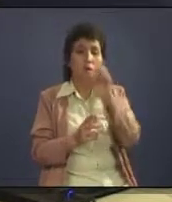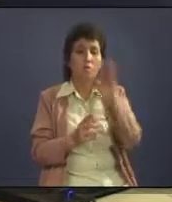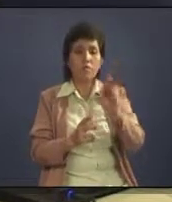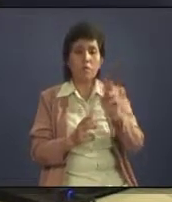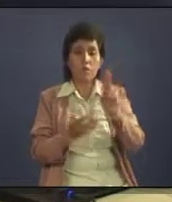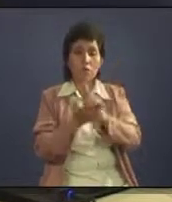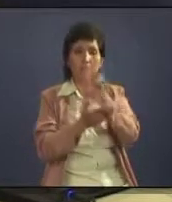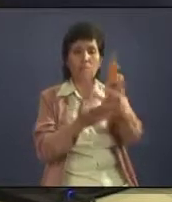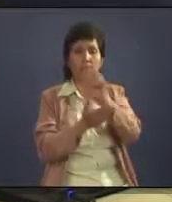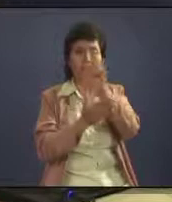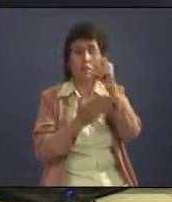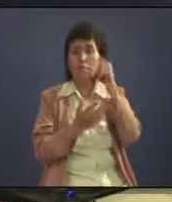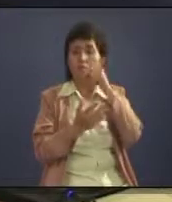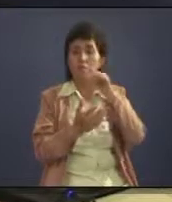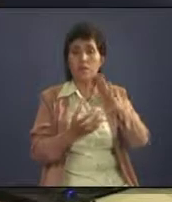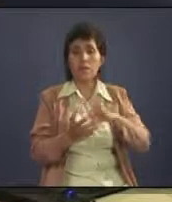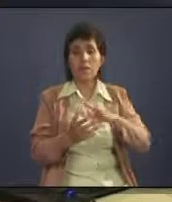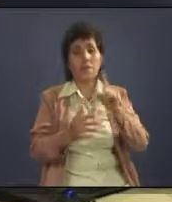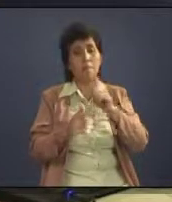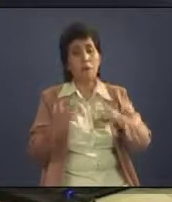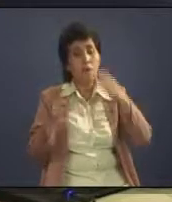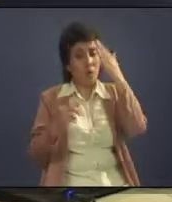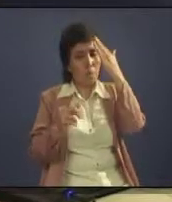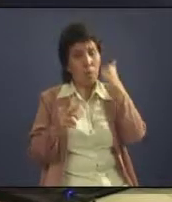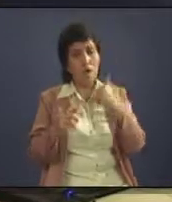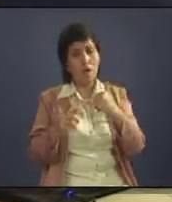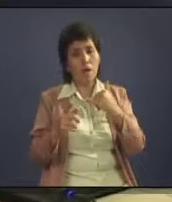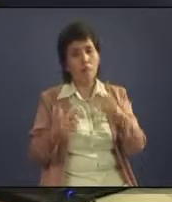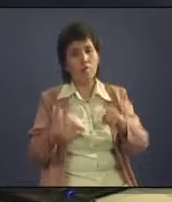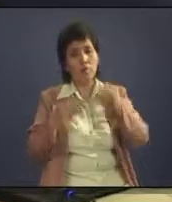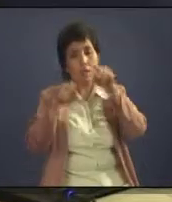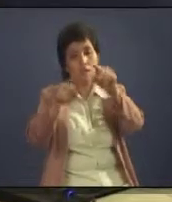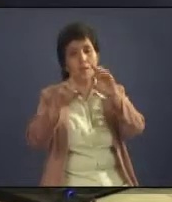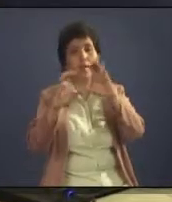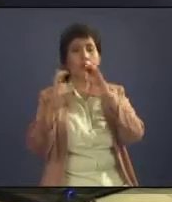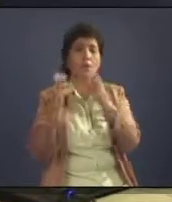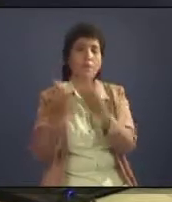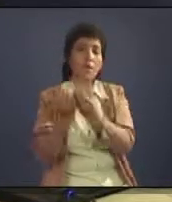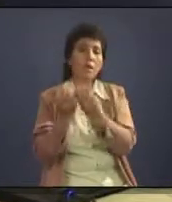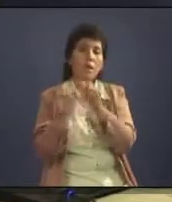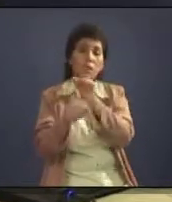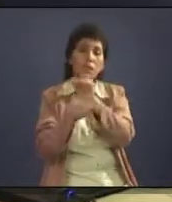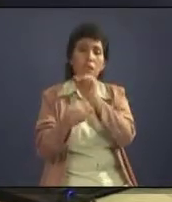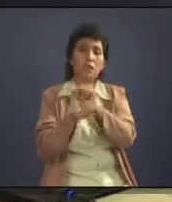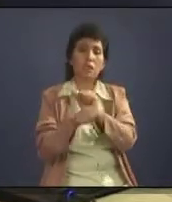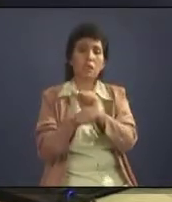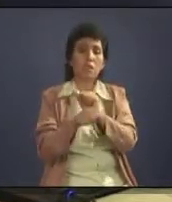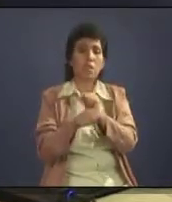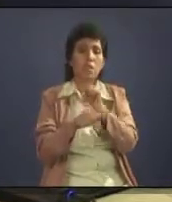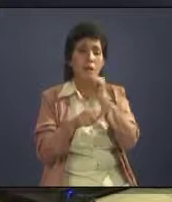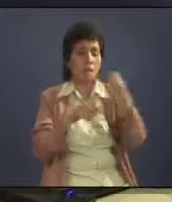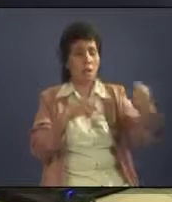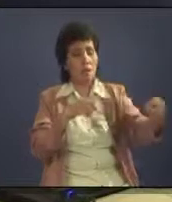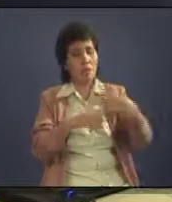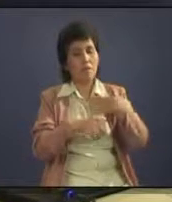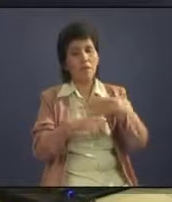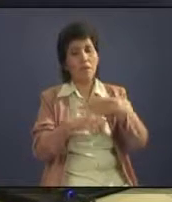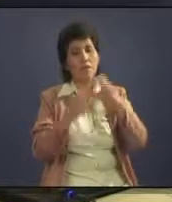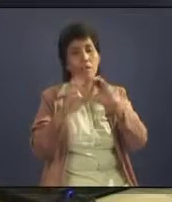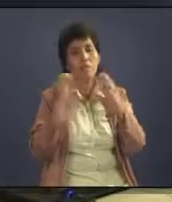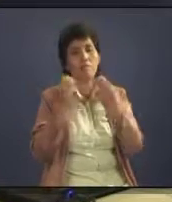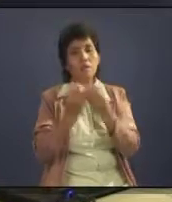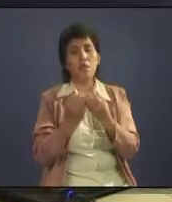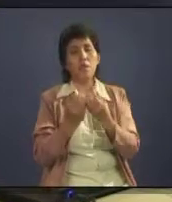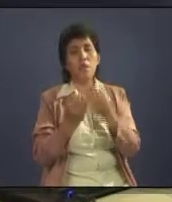the university students, they are females. But why, when it comes to a company, why doesn't that reflect in a